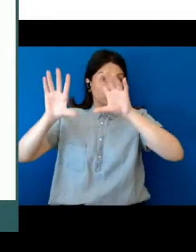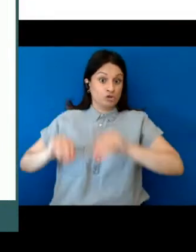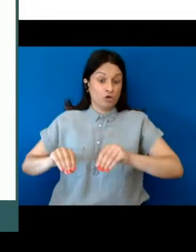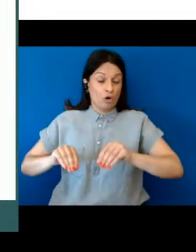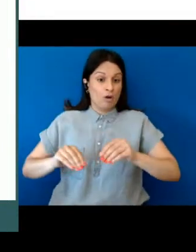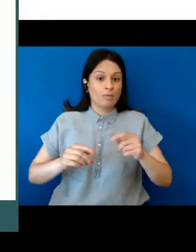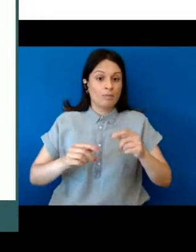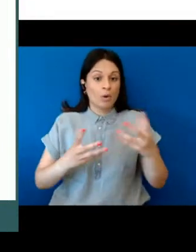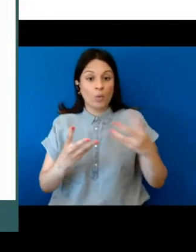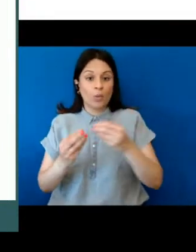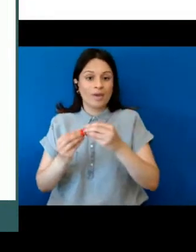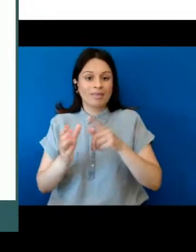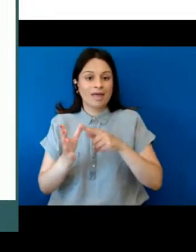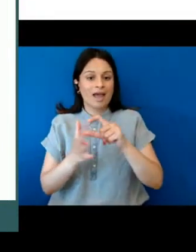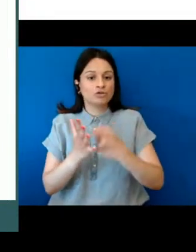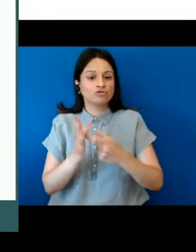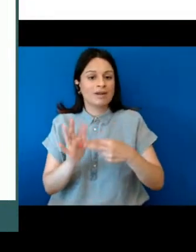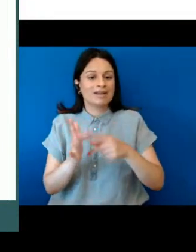auto-injectors.